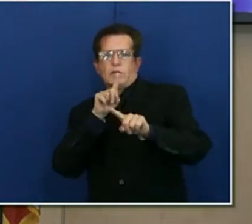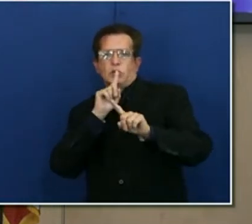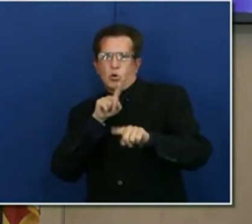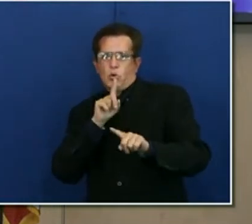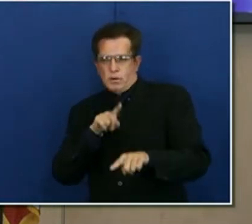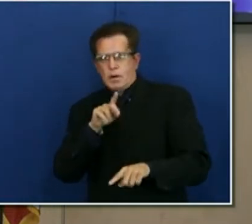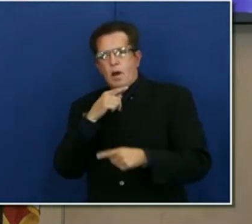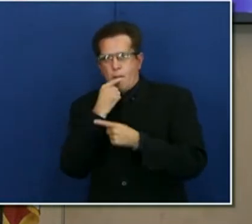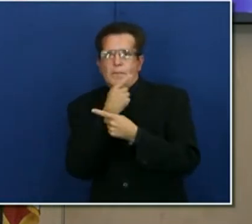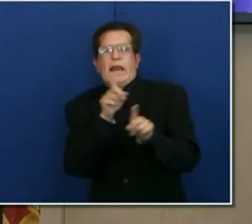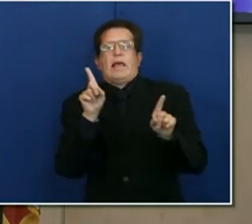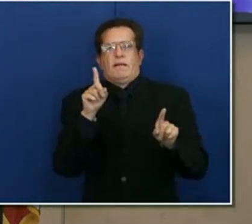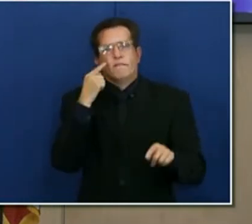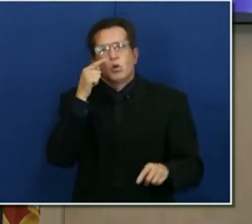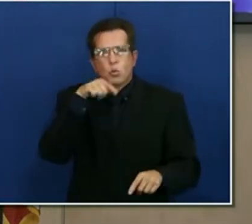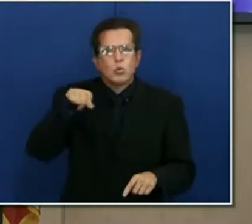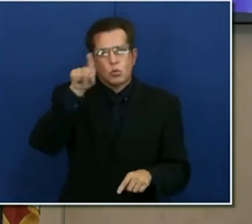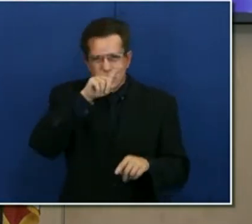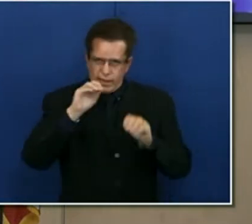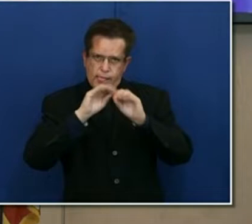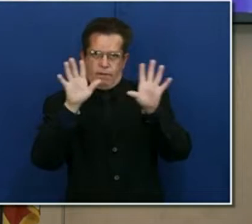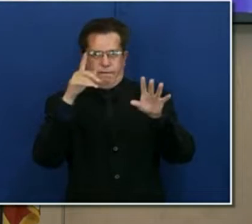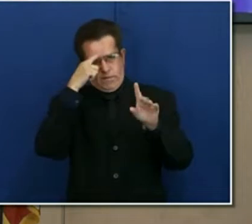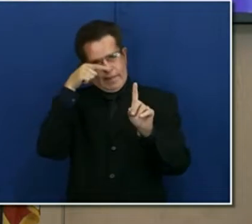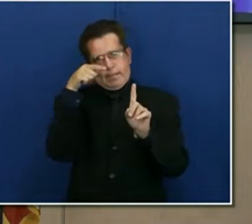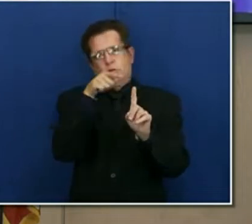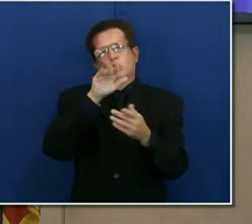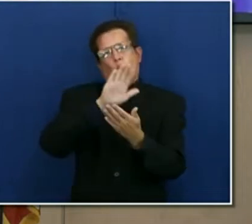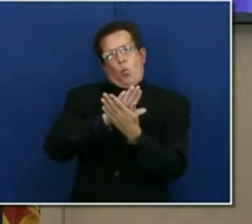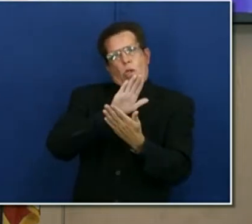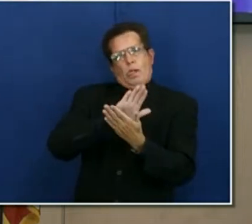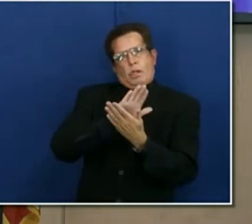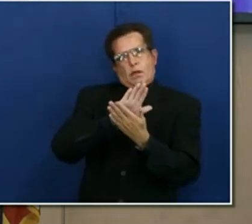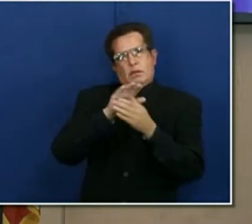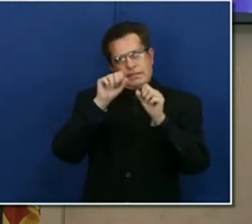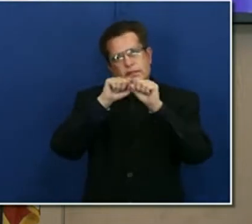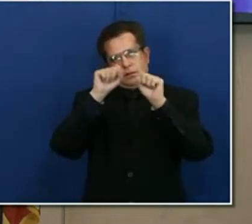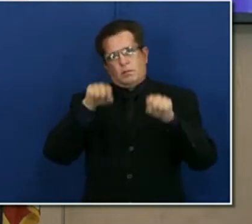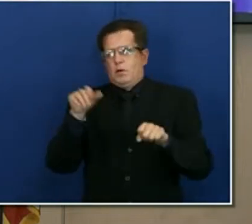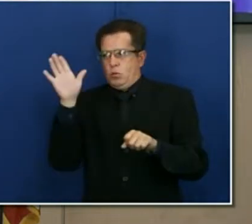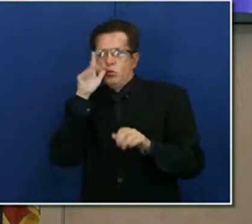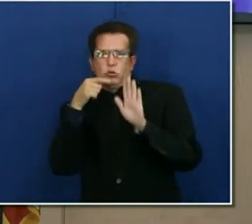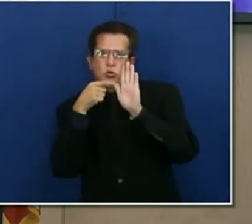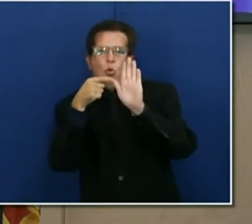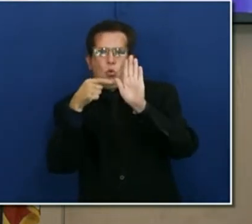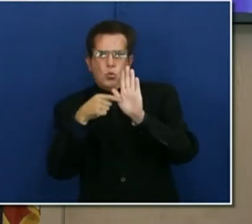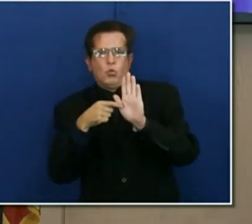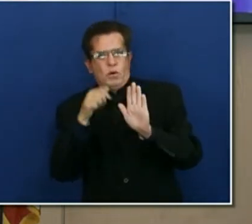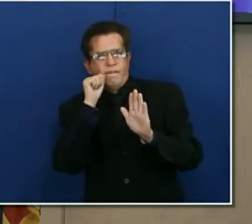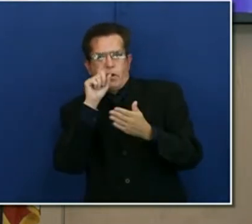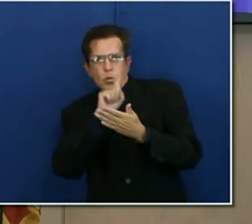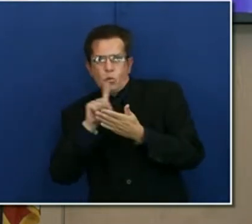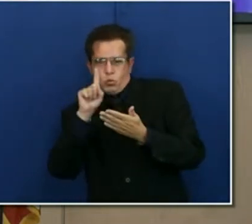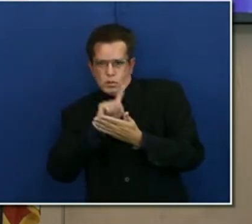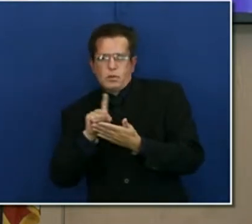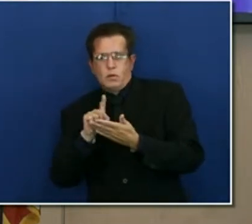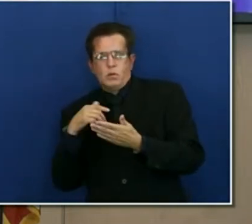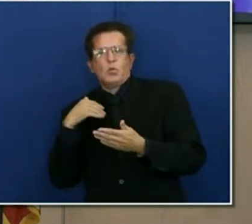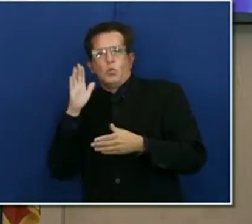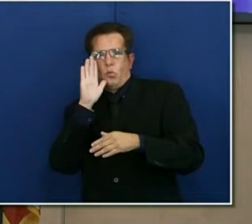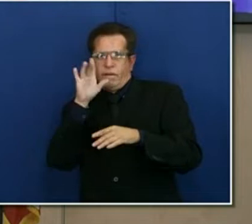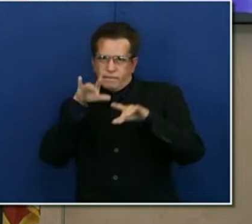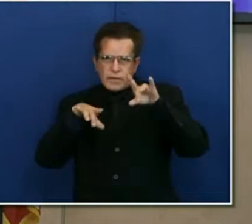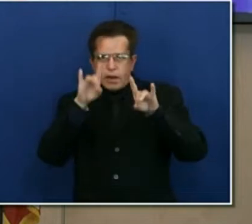officer's update to provide some clarity to schools needing to share that information on a regular basis, and we will work out reporting